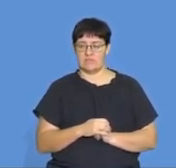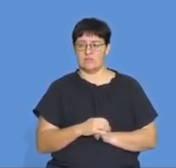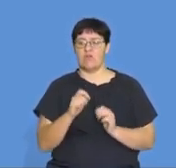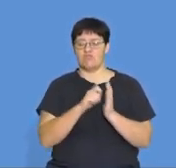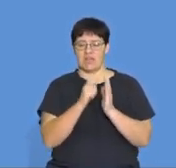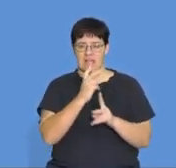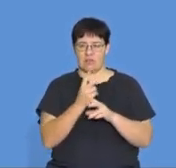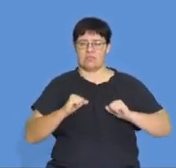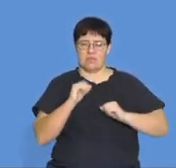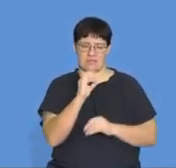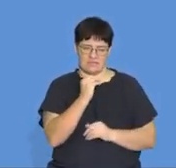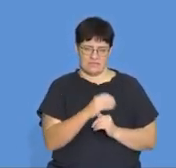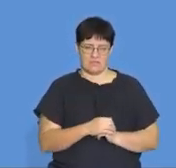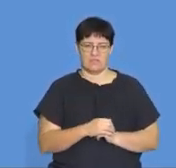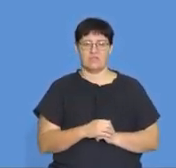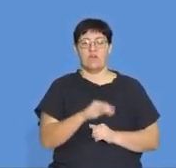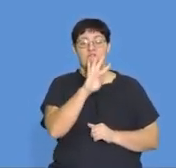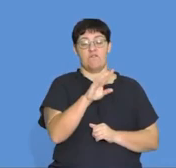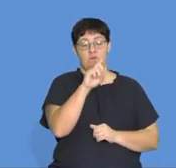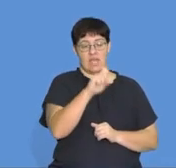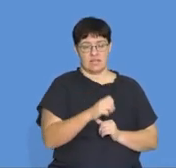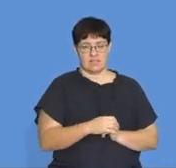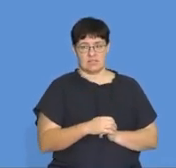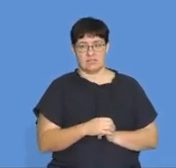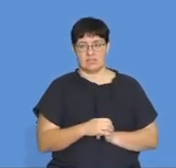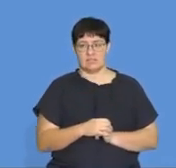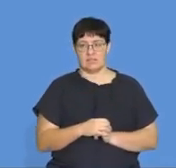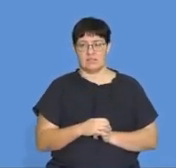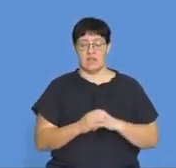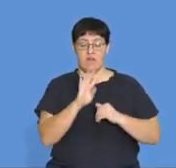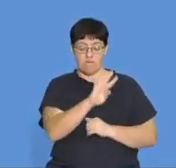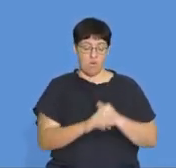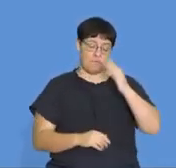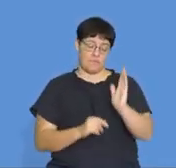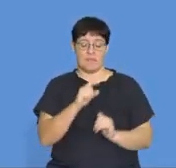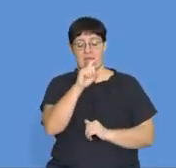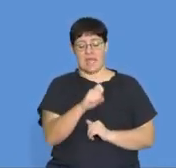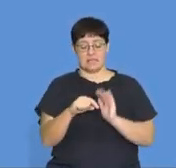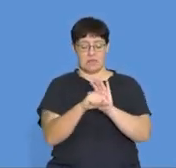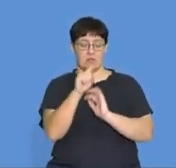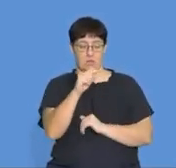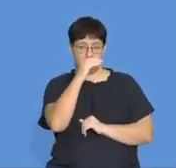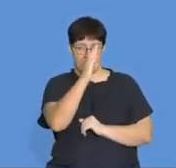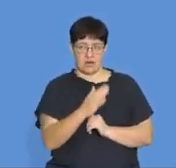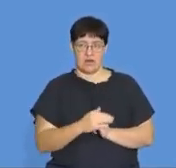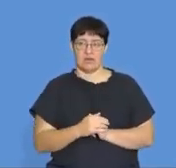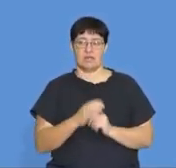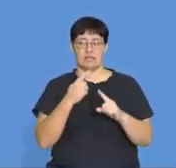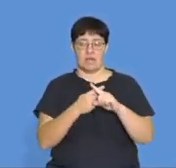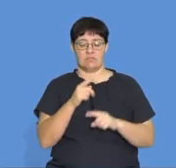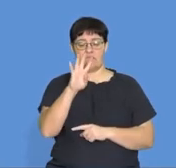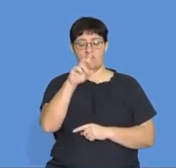so that I have enough space. So I said it's 4 into x minus 1 multiplied